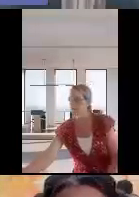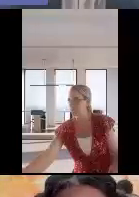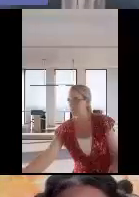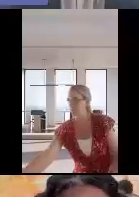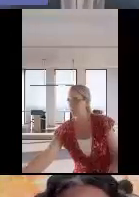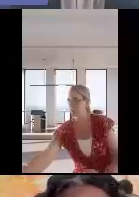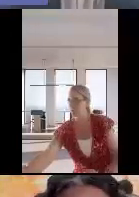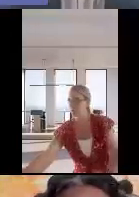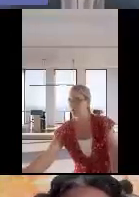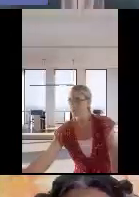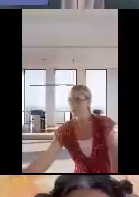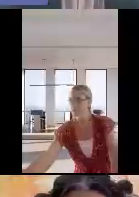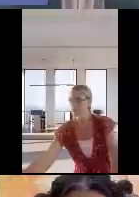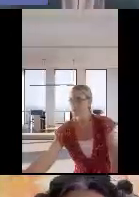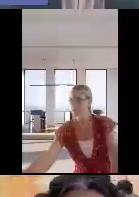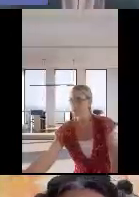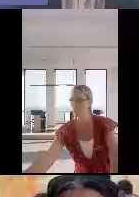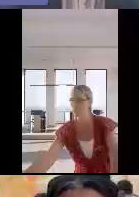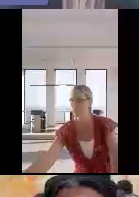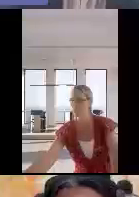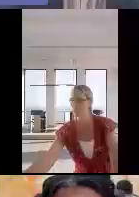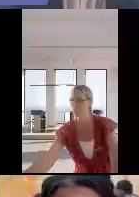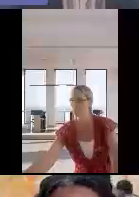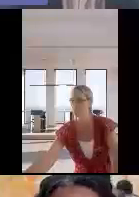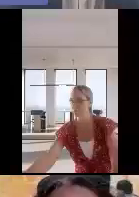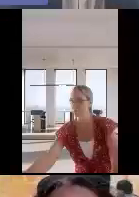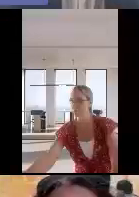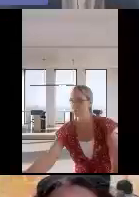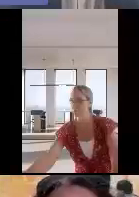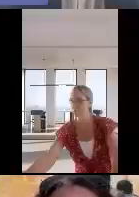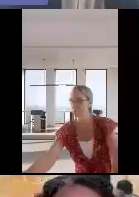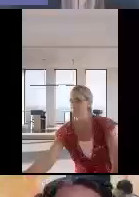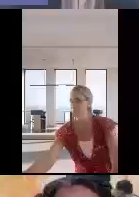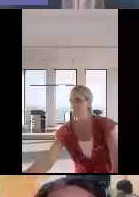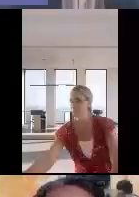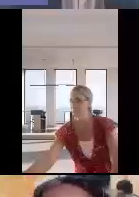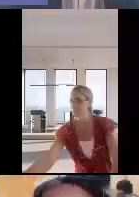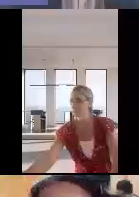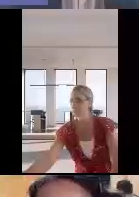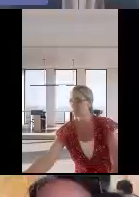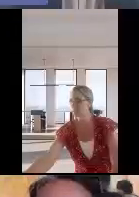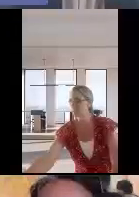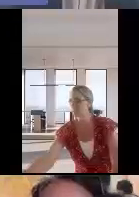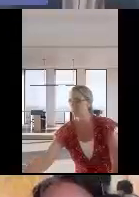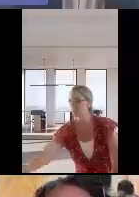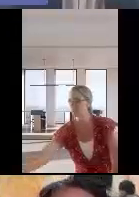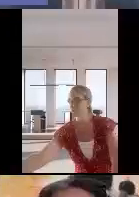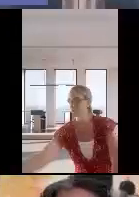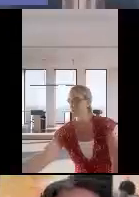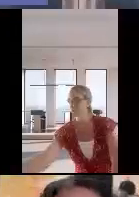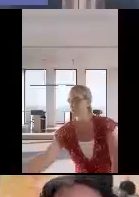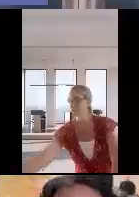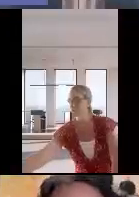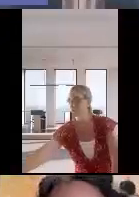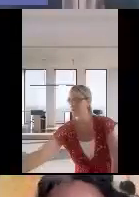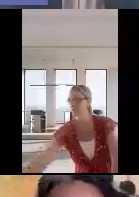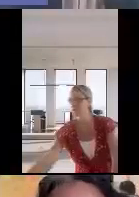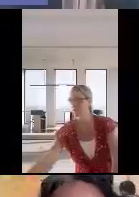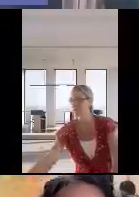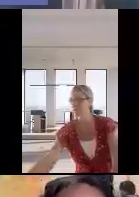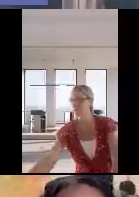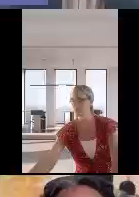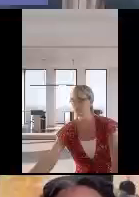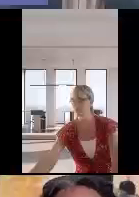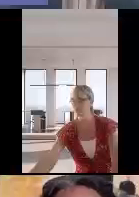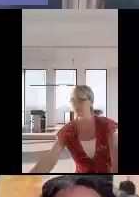teacher is responsible for building the teacher efficacy, the counting on you teacher efficacy, and assist in the program coordinator in upholding program quality